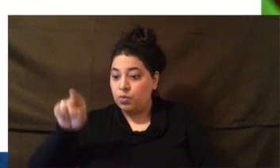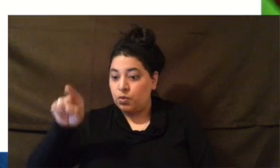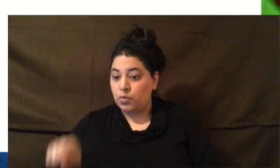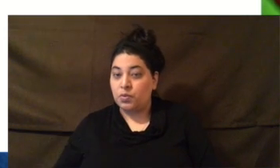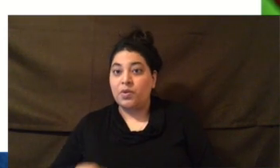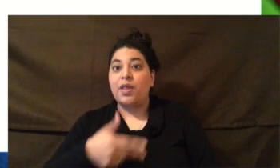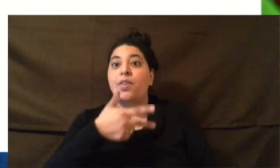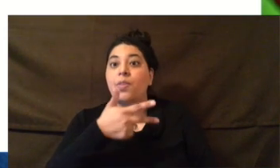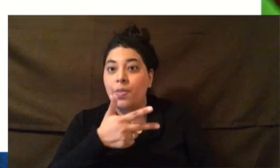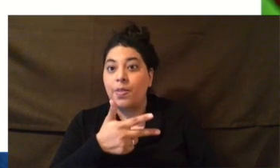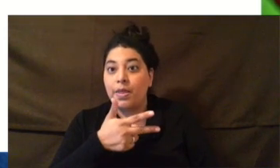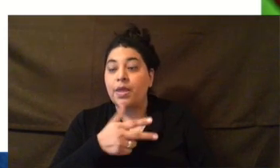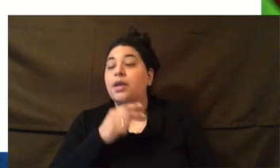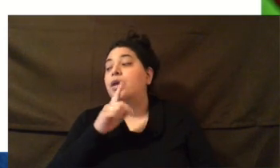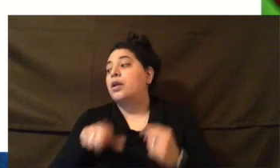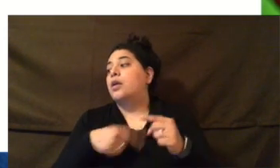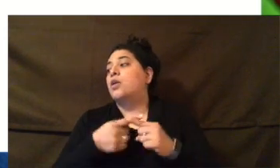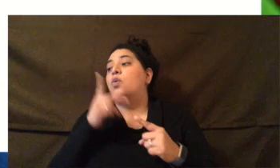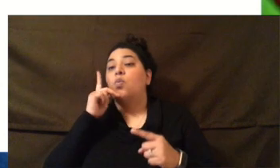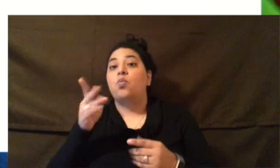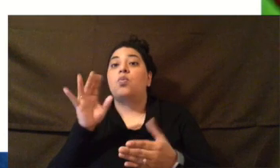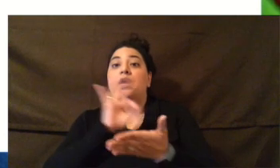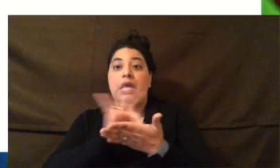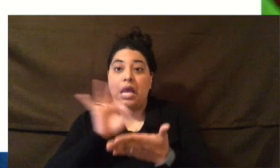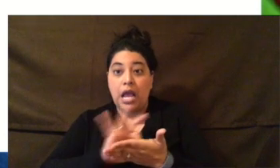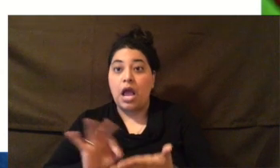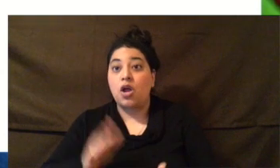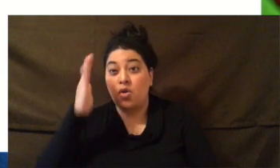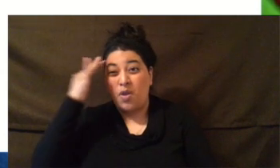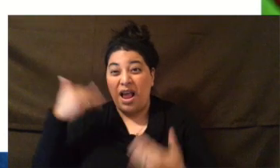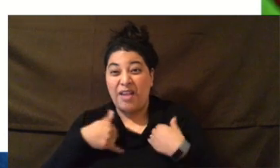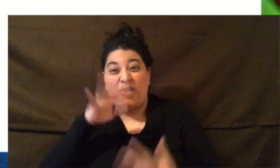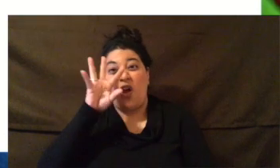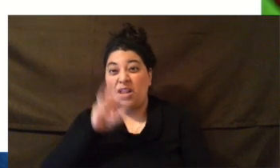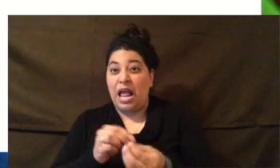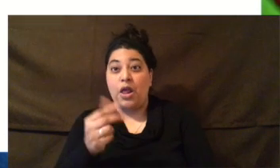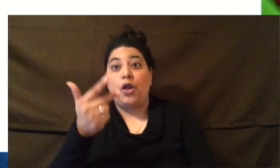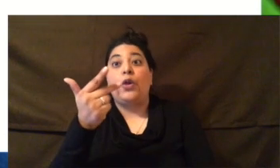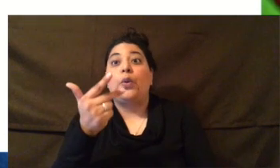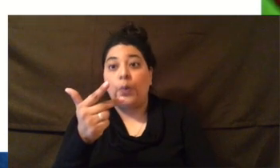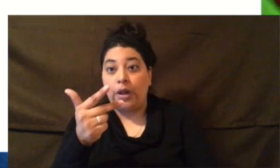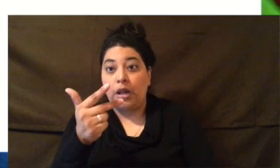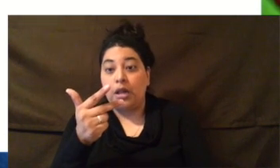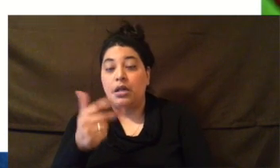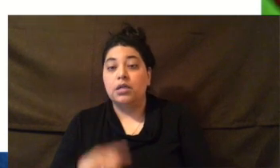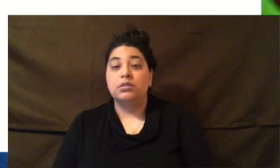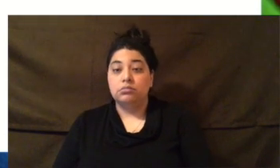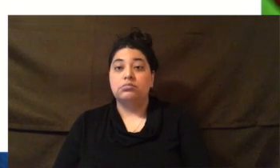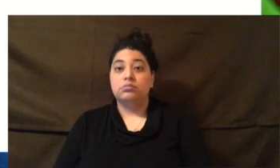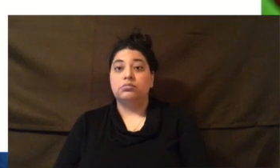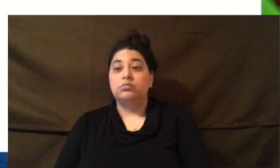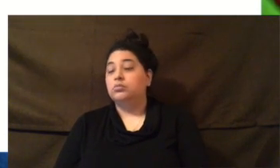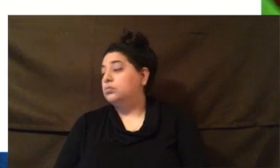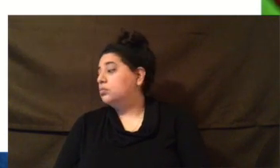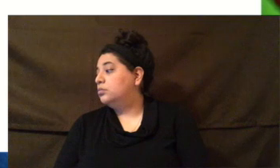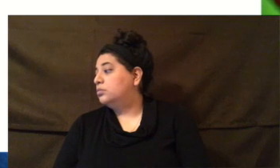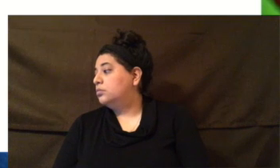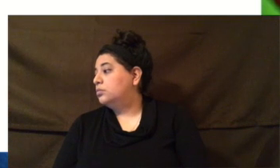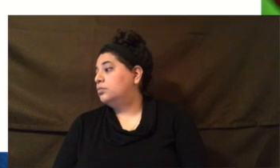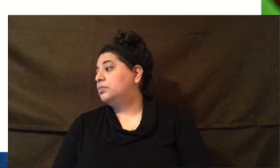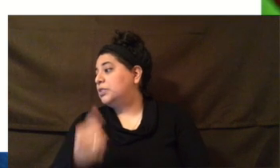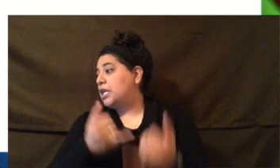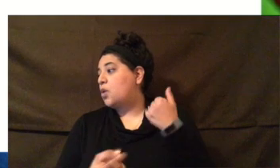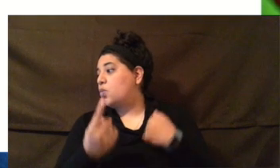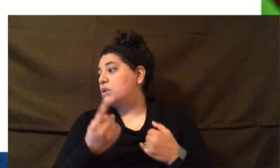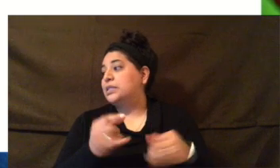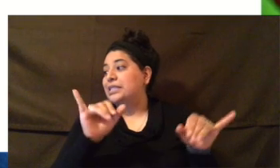3 tallies. And then we would count them up, and we know that we have 3 total tallies, okay?